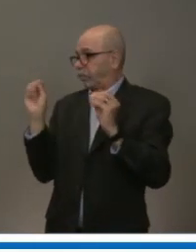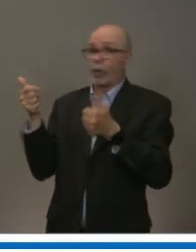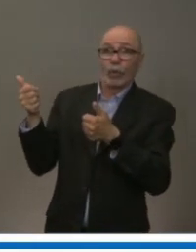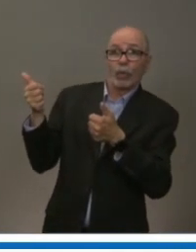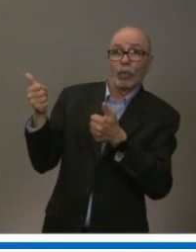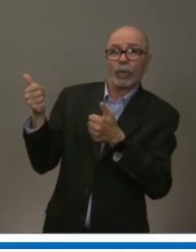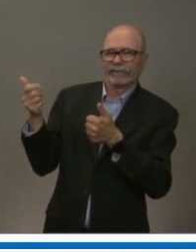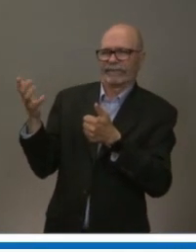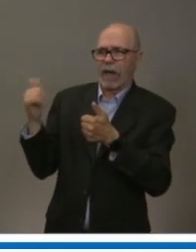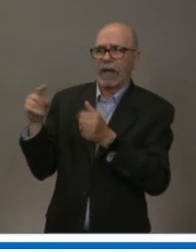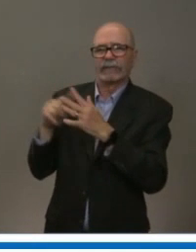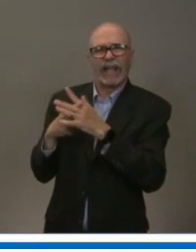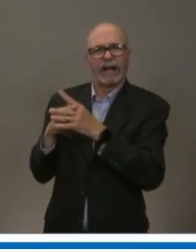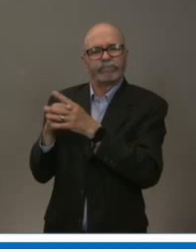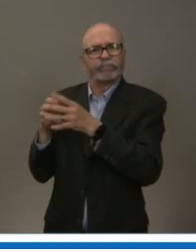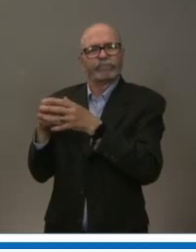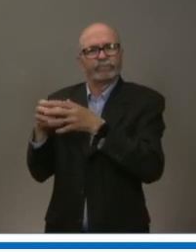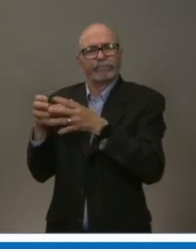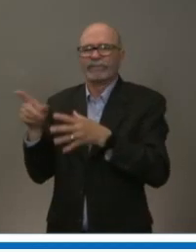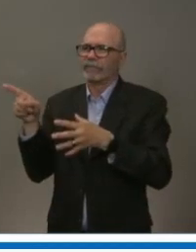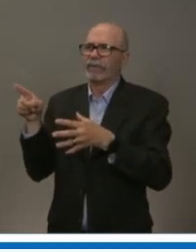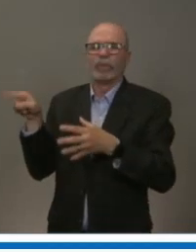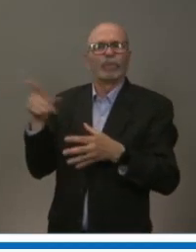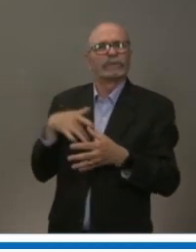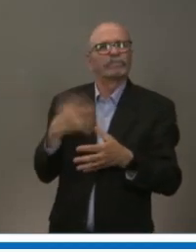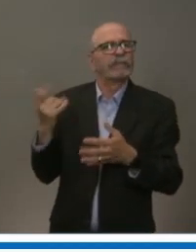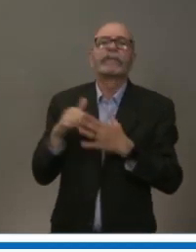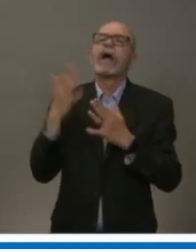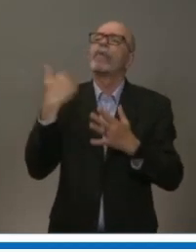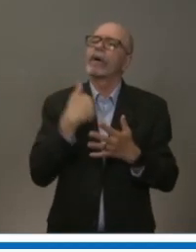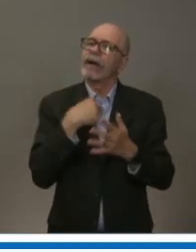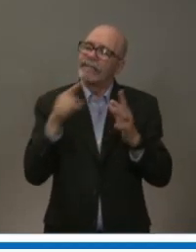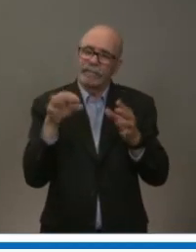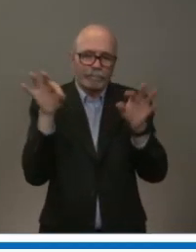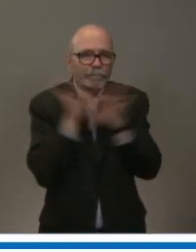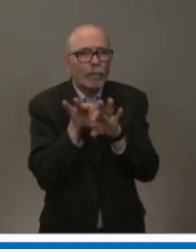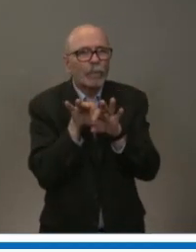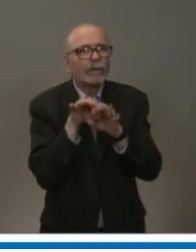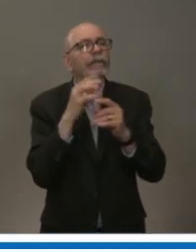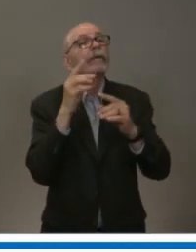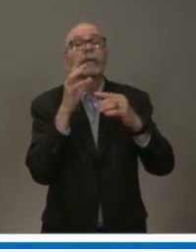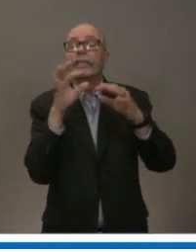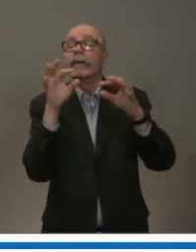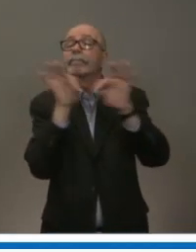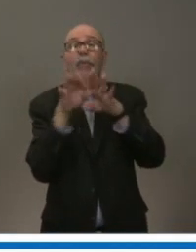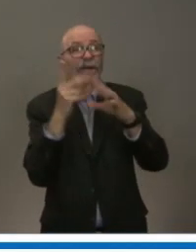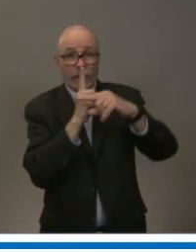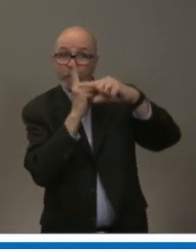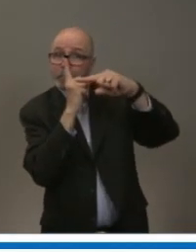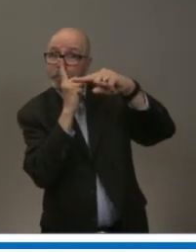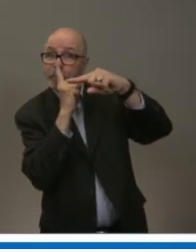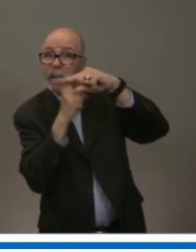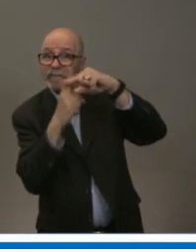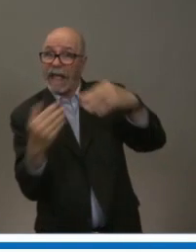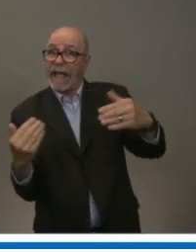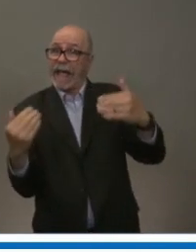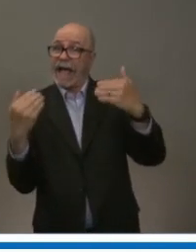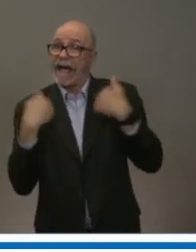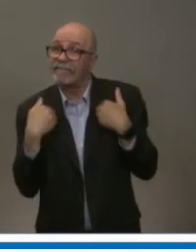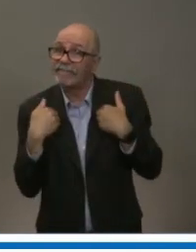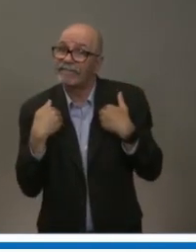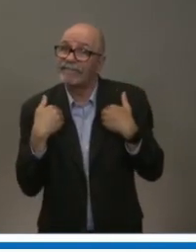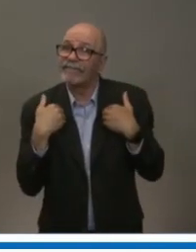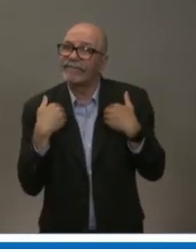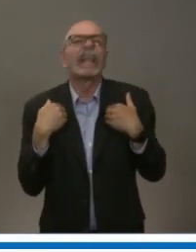our hands around that. One of the key pieces is knowing who's positive, getting them isolated, knowing who their contacts are, testing them and getting